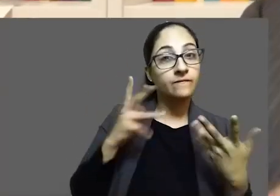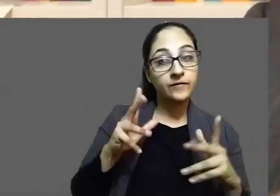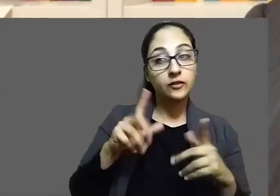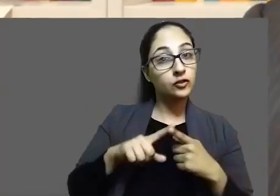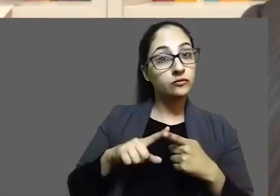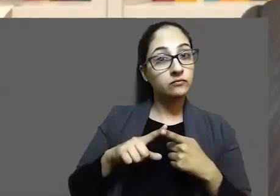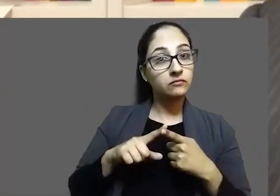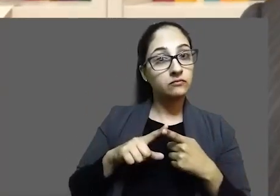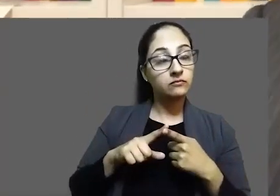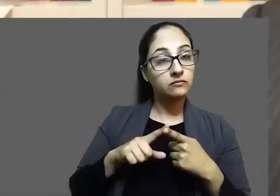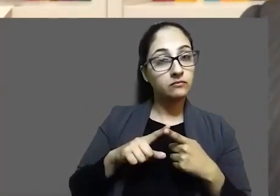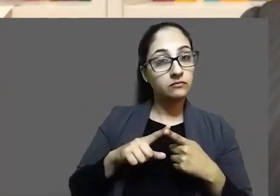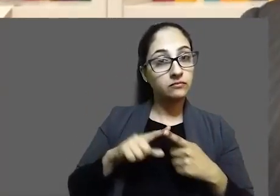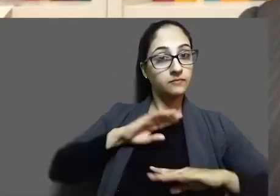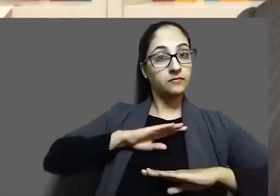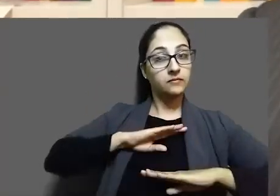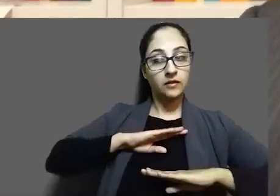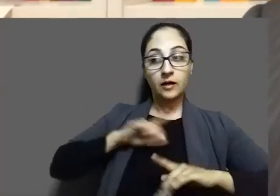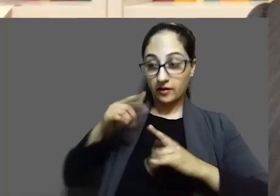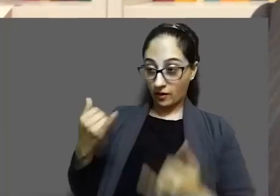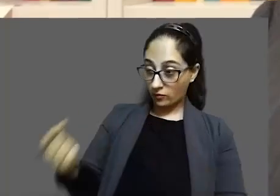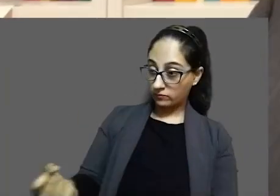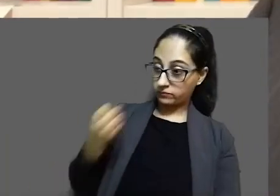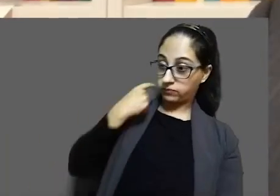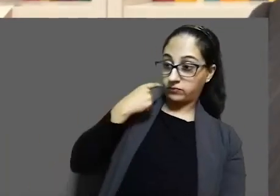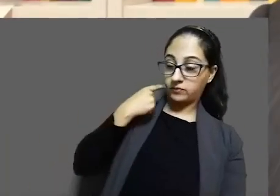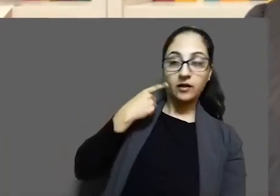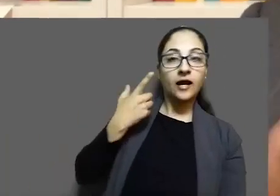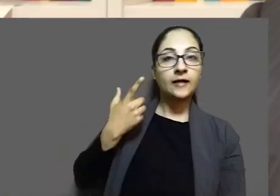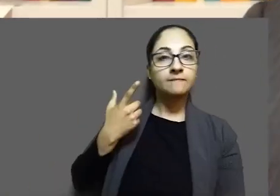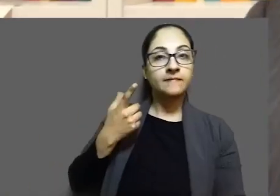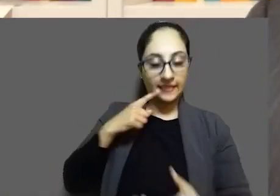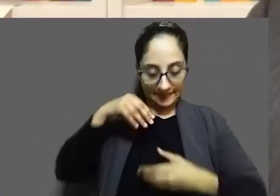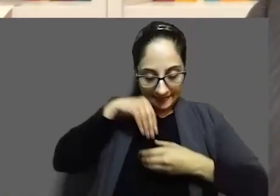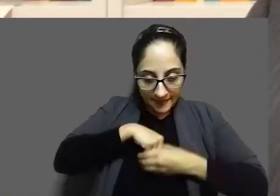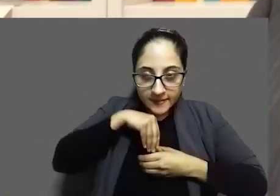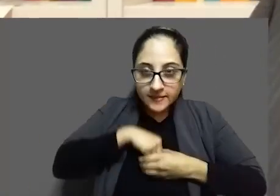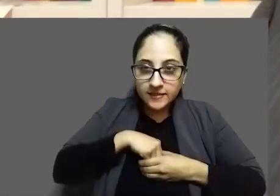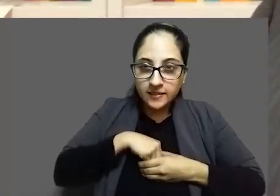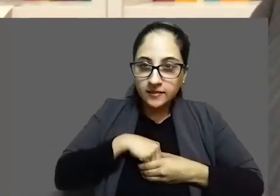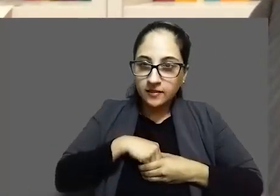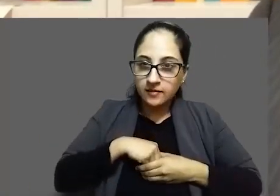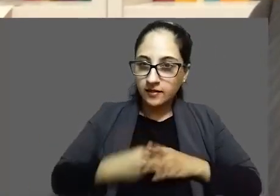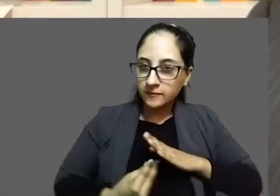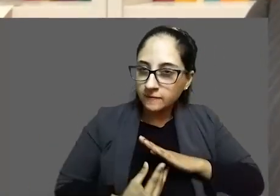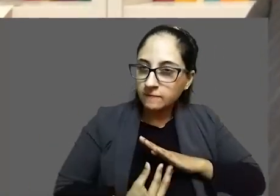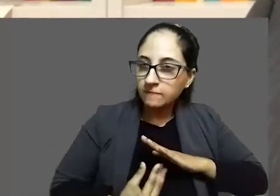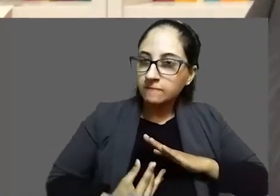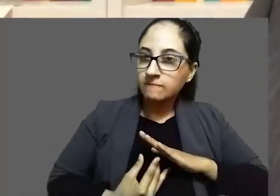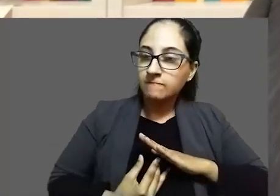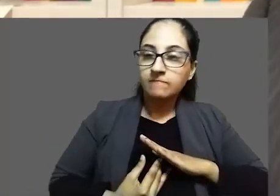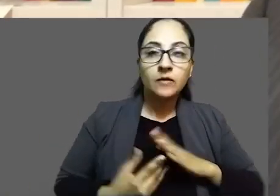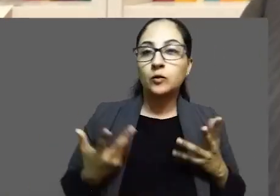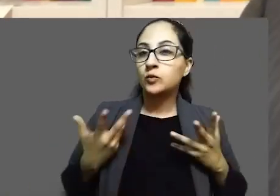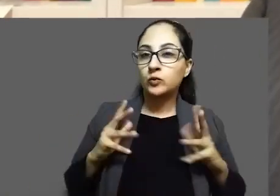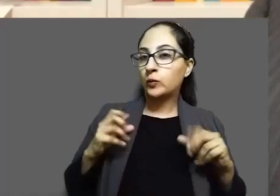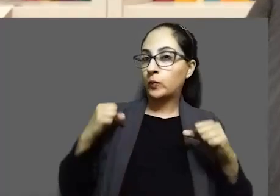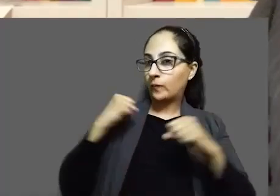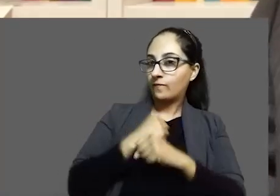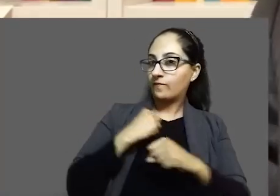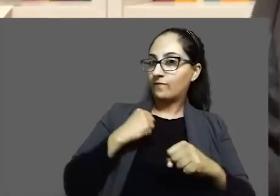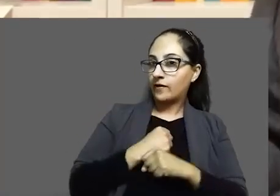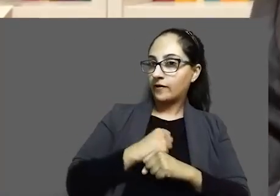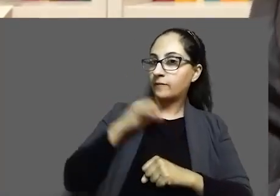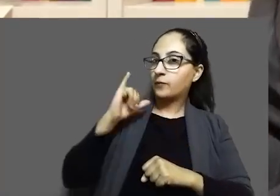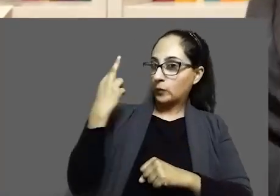I was fighting for my anger, which is not a just cause." And so what we understand is that there is a sense